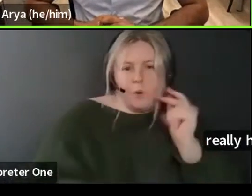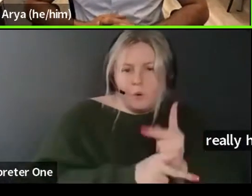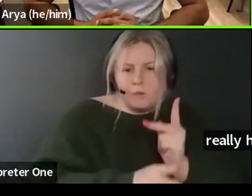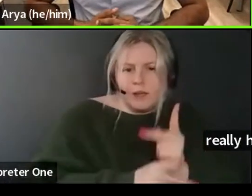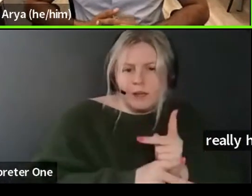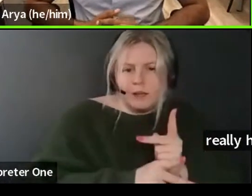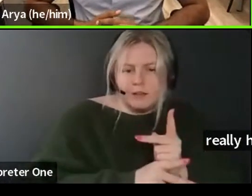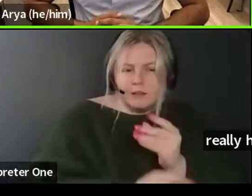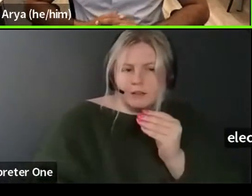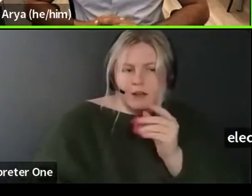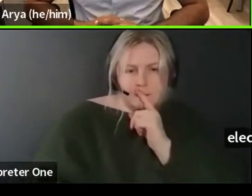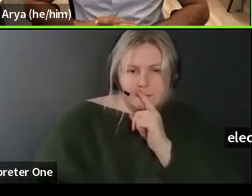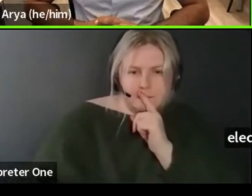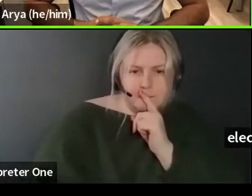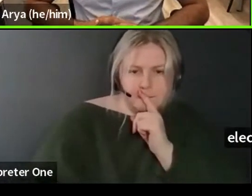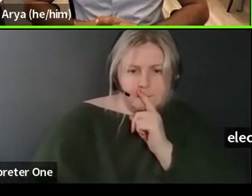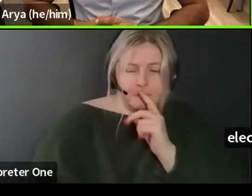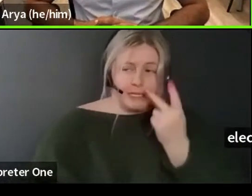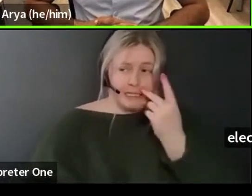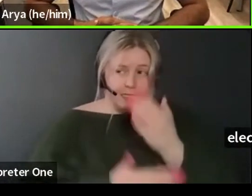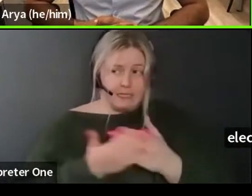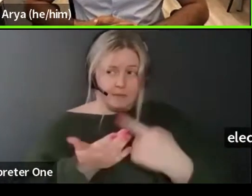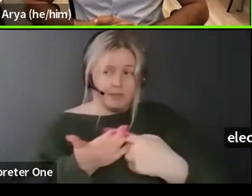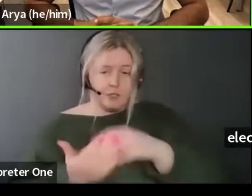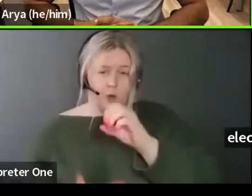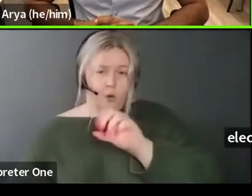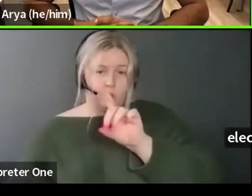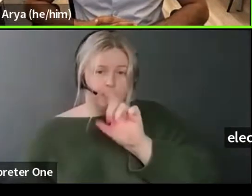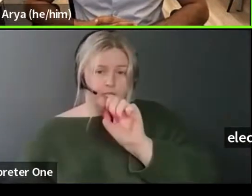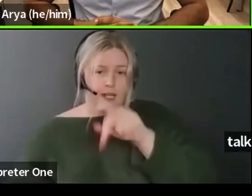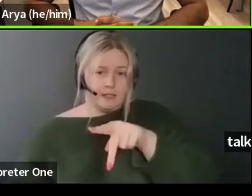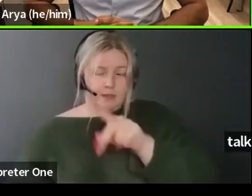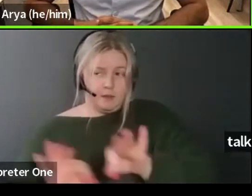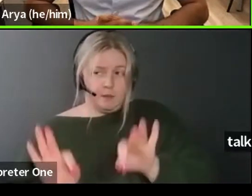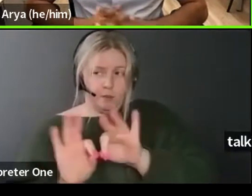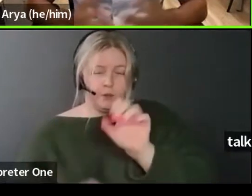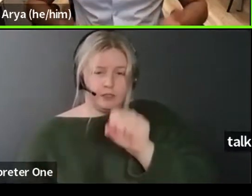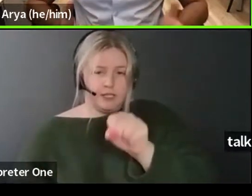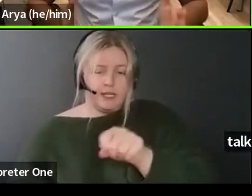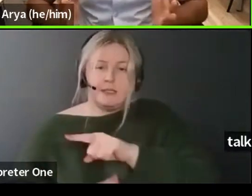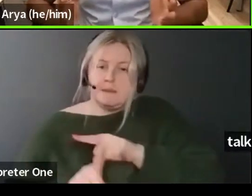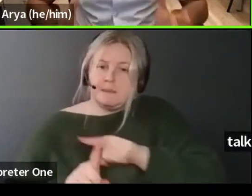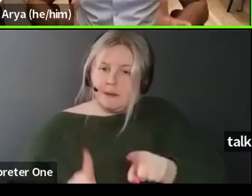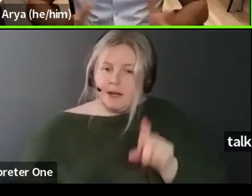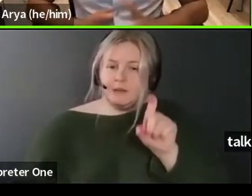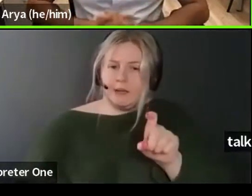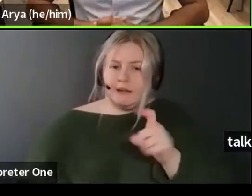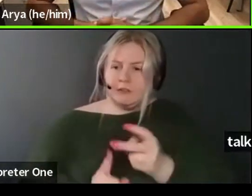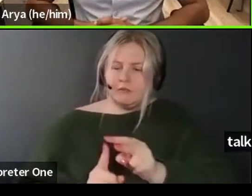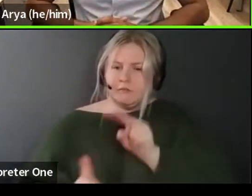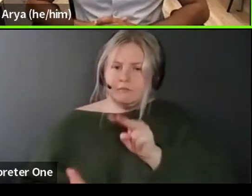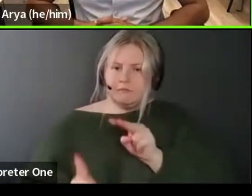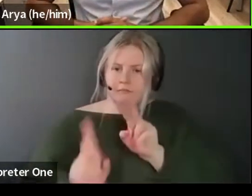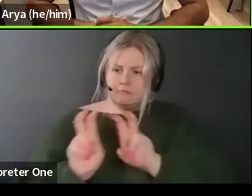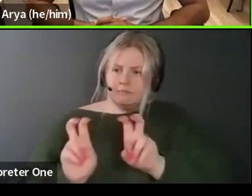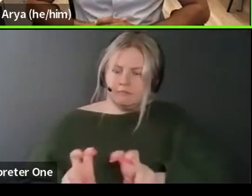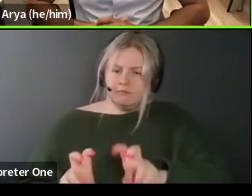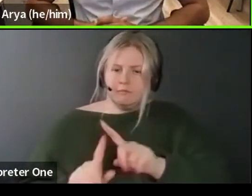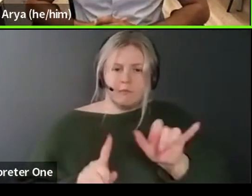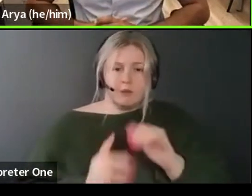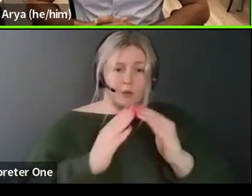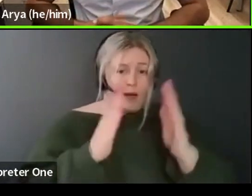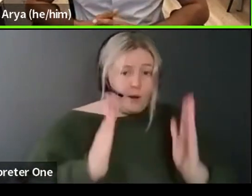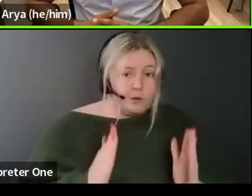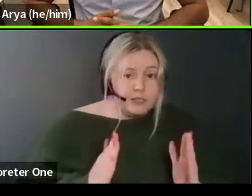some conversation around ODSP, and that's very important. But I think we have to look at that, and that's very crucial. But we have to look at